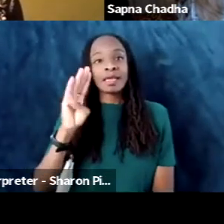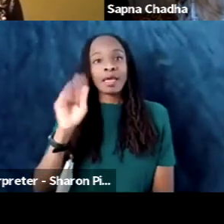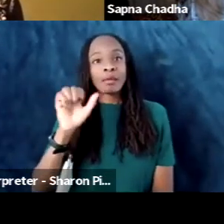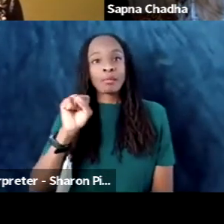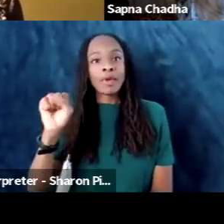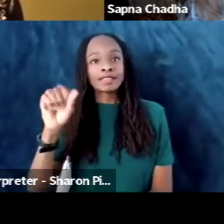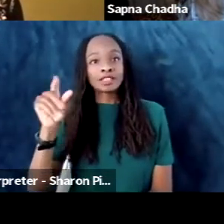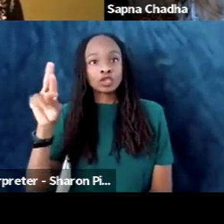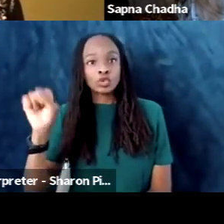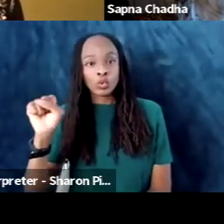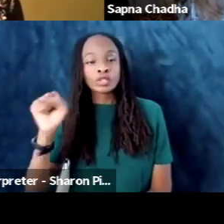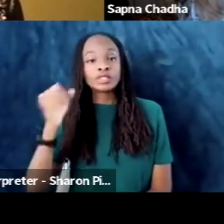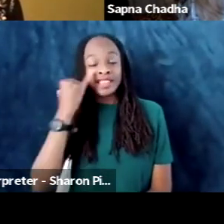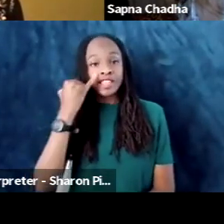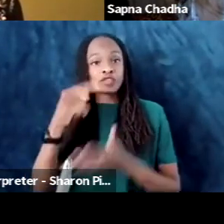female